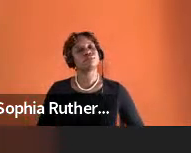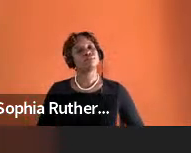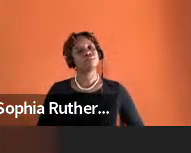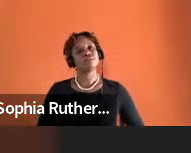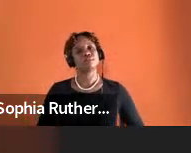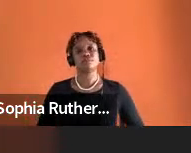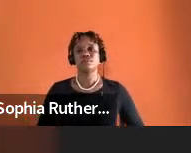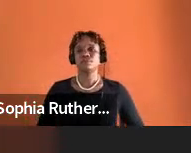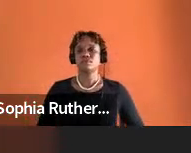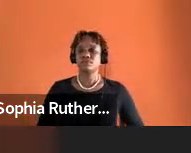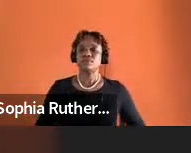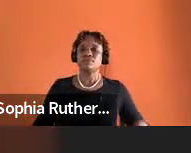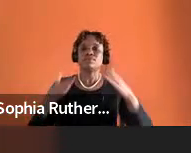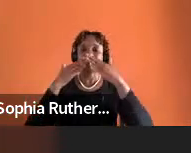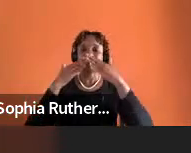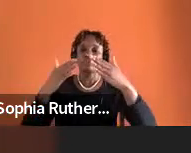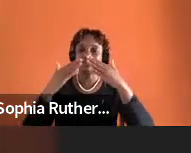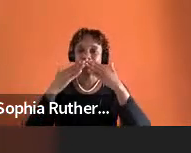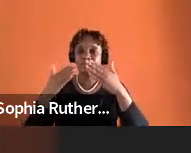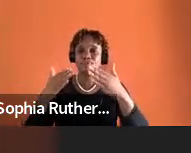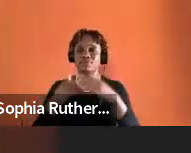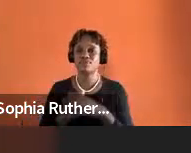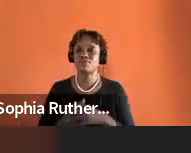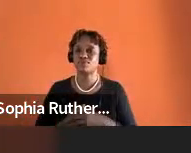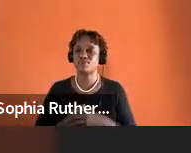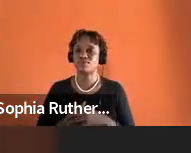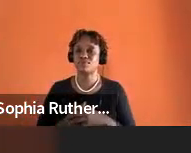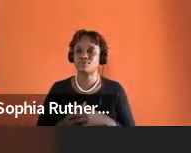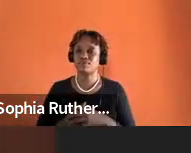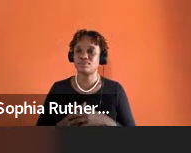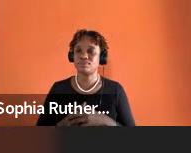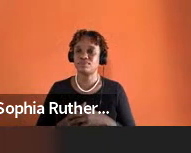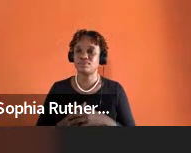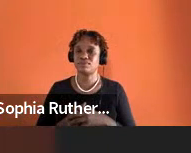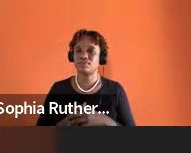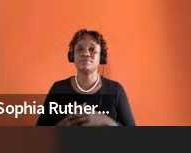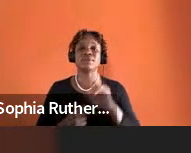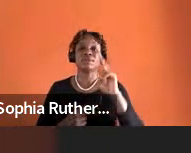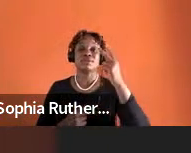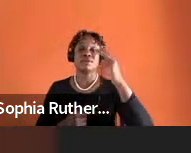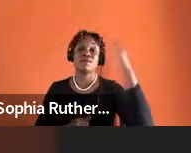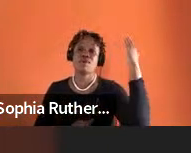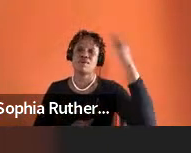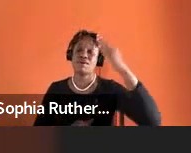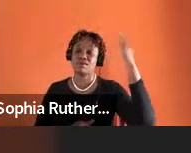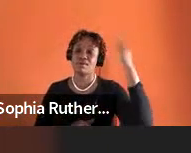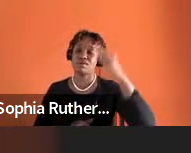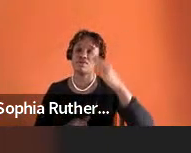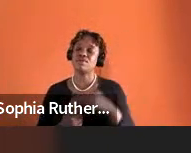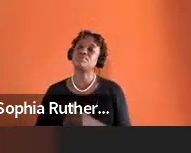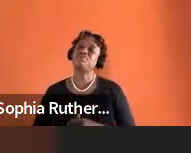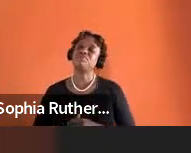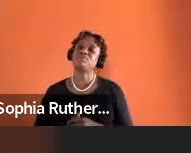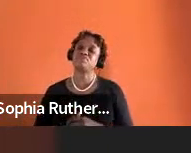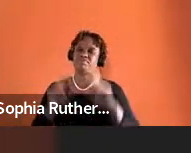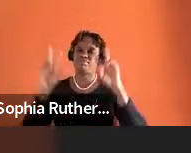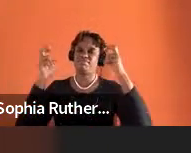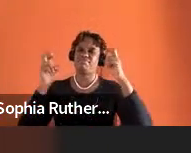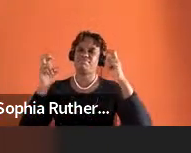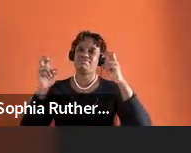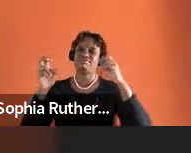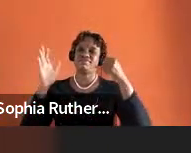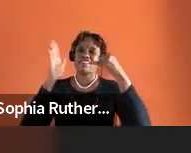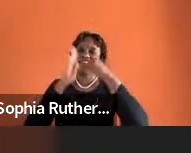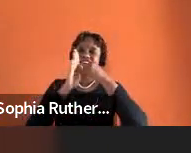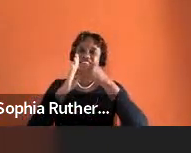All right, thank you so much. All right, so the second presentation is It Takes a Village, and